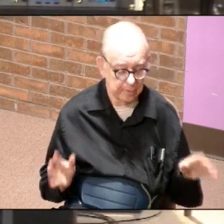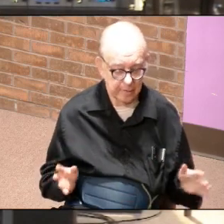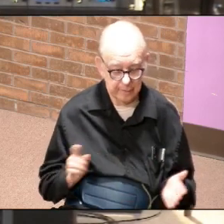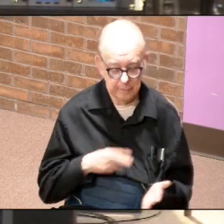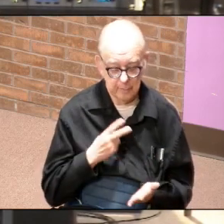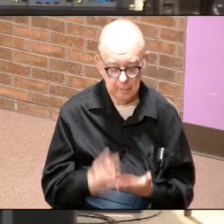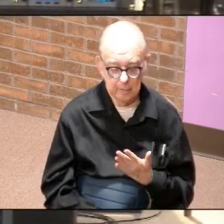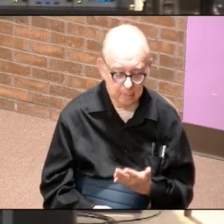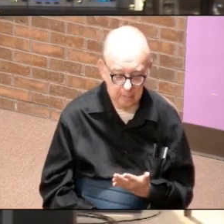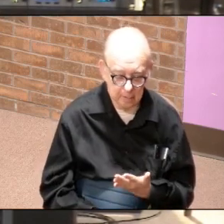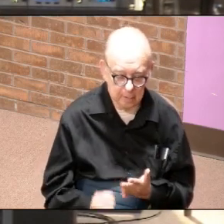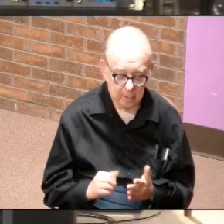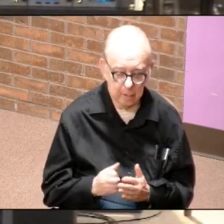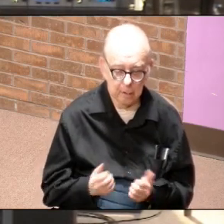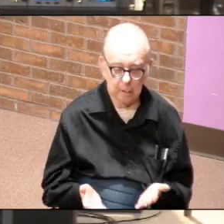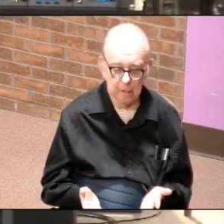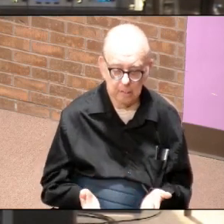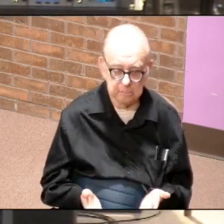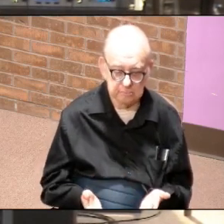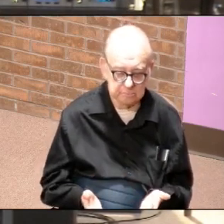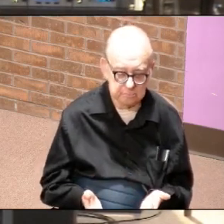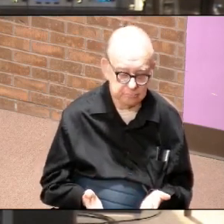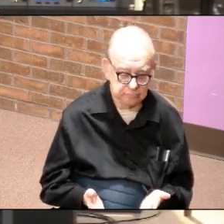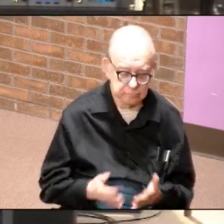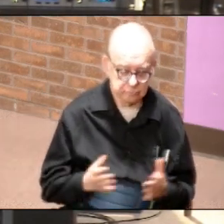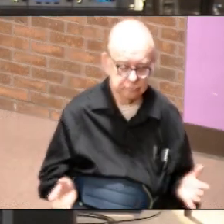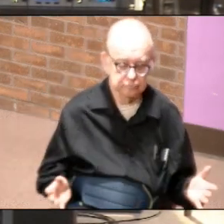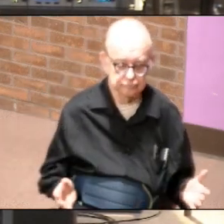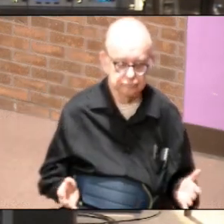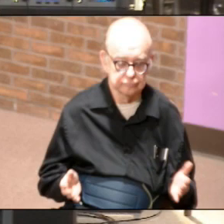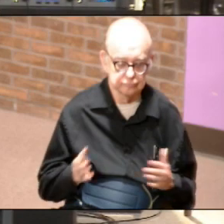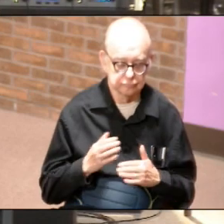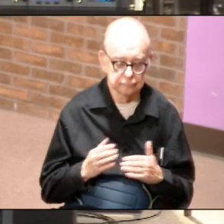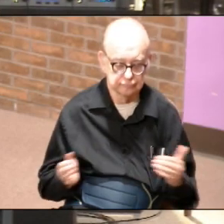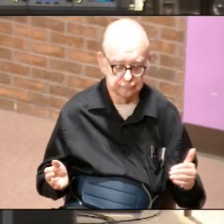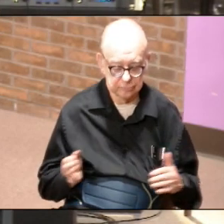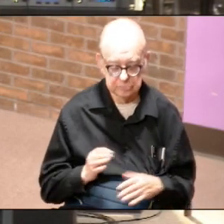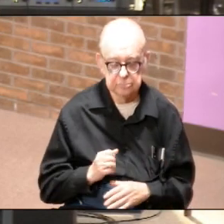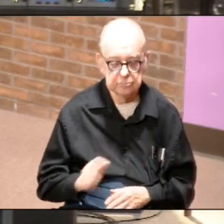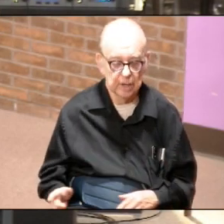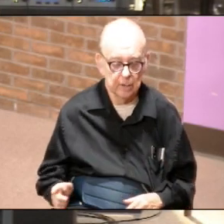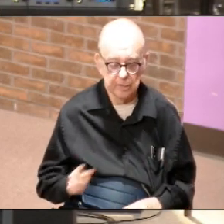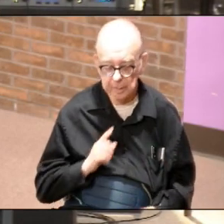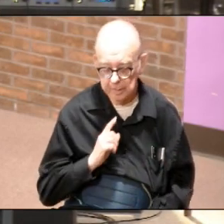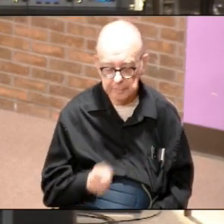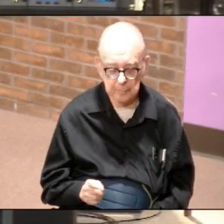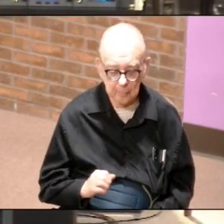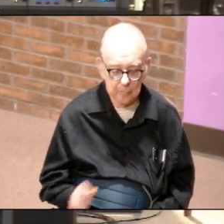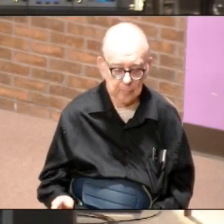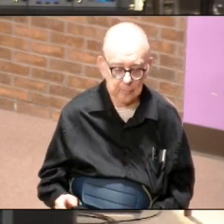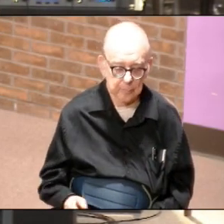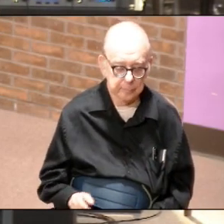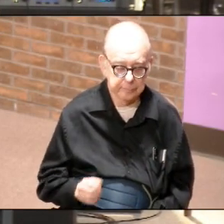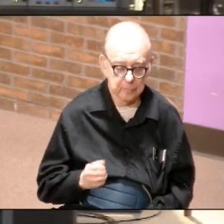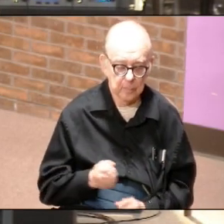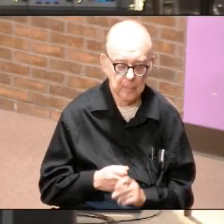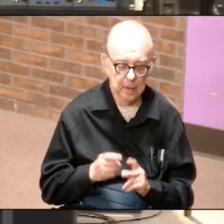fell. That's how big heaven was, or hell was. Hell, every time